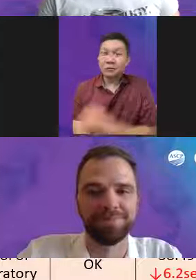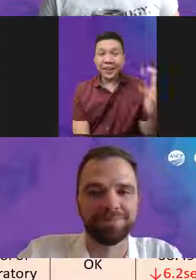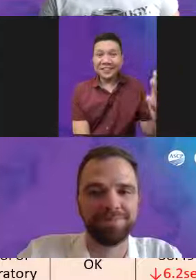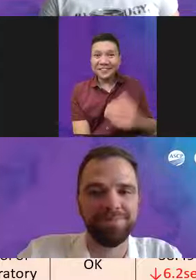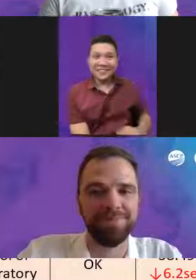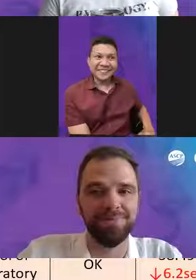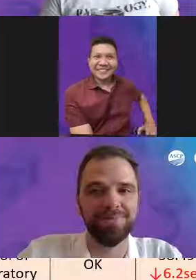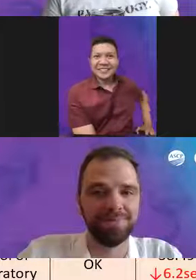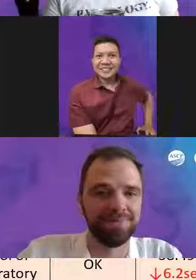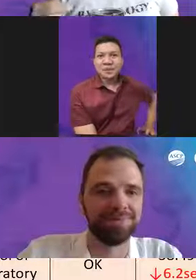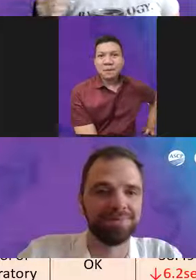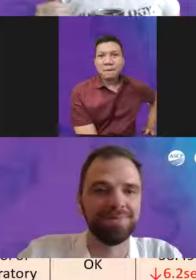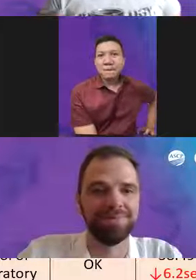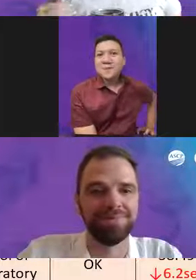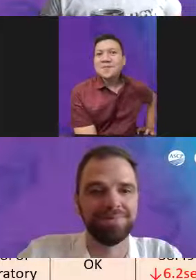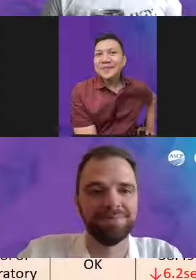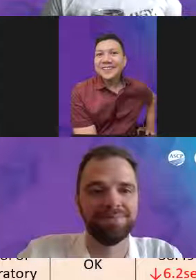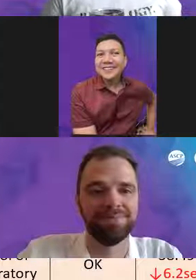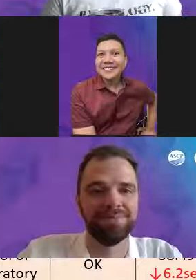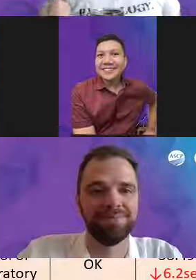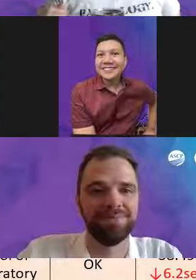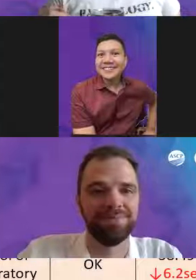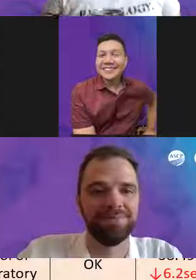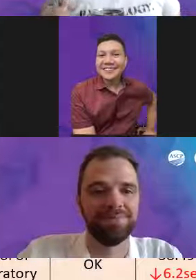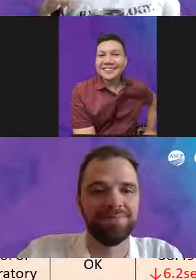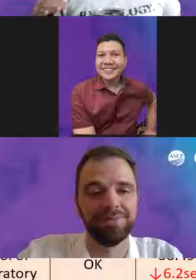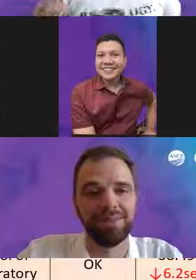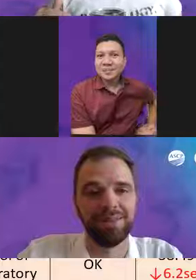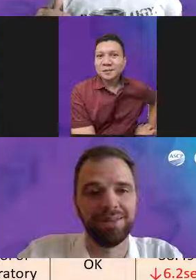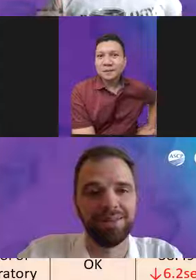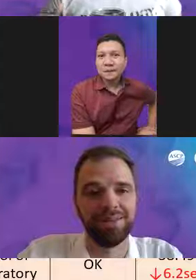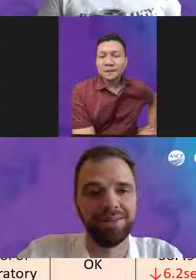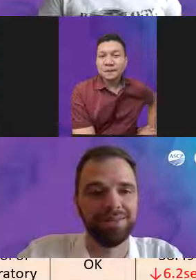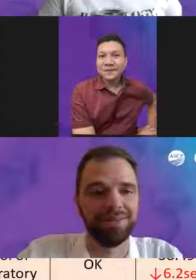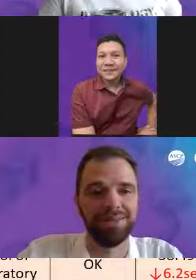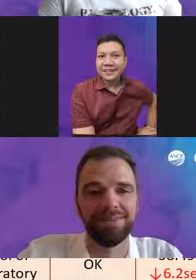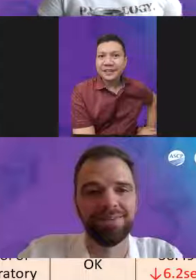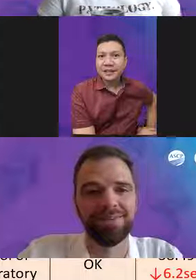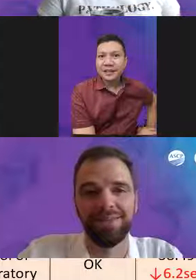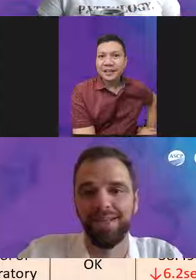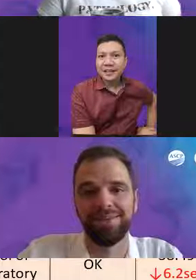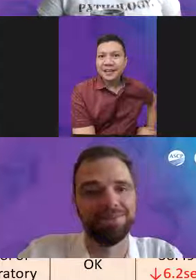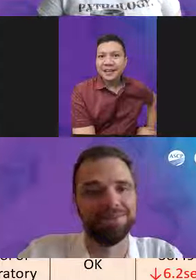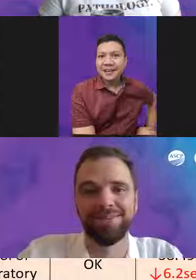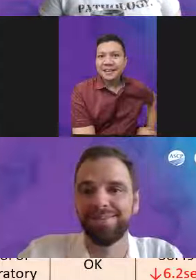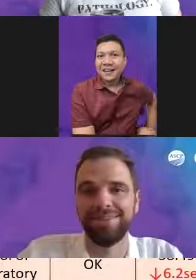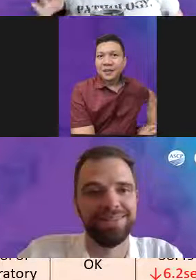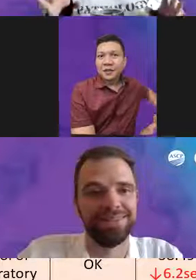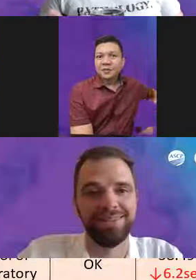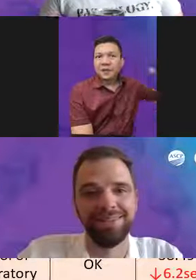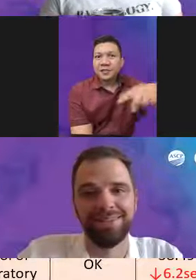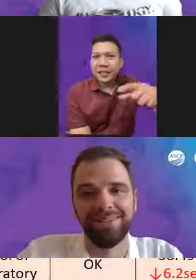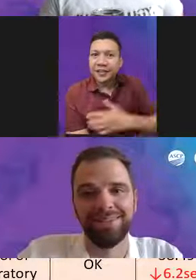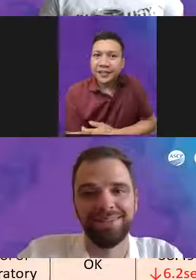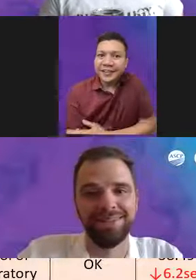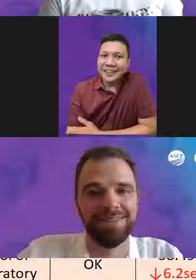selfie for the week next week, if you make that happen, oh my gosh, we're going to do something special for you. Okay. So